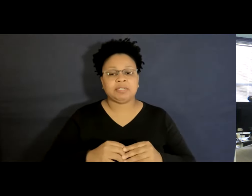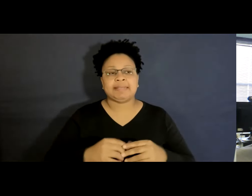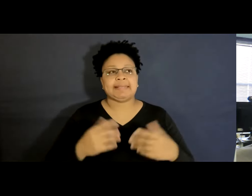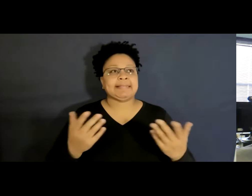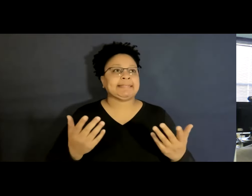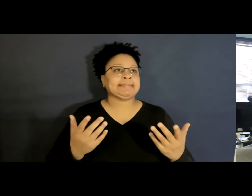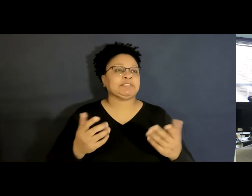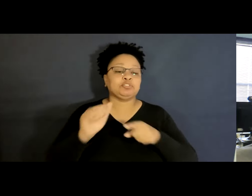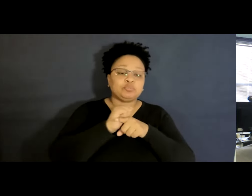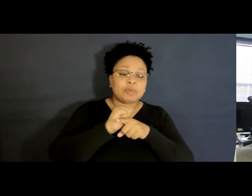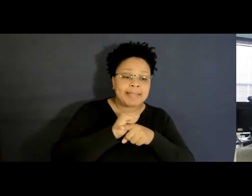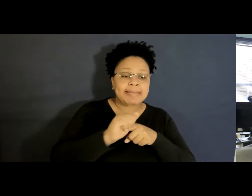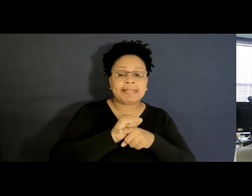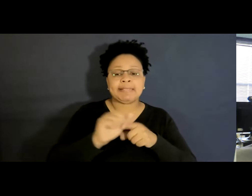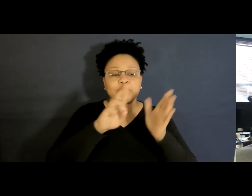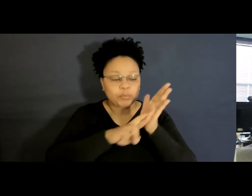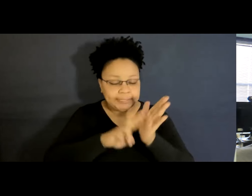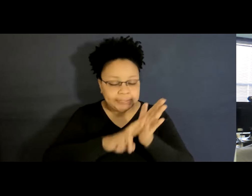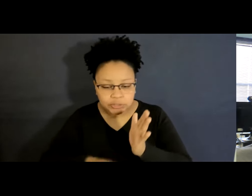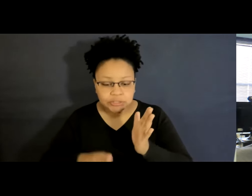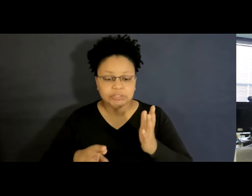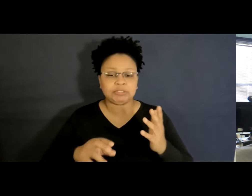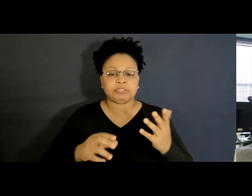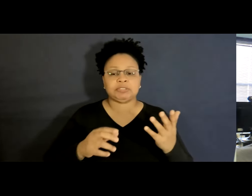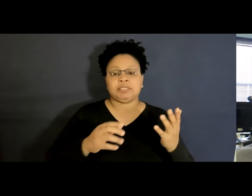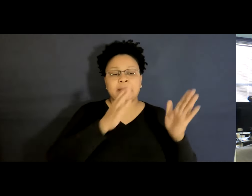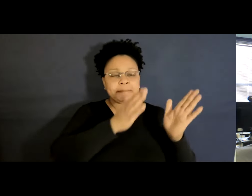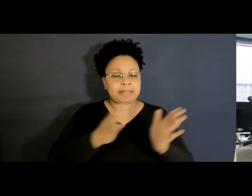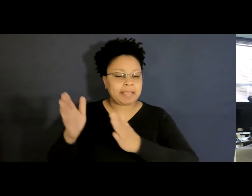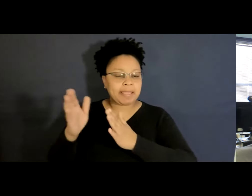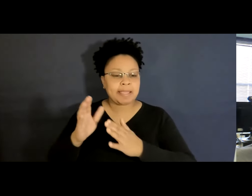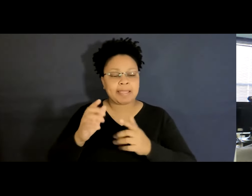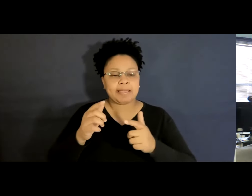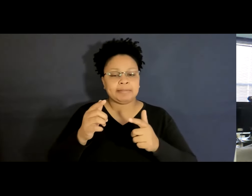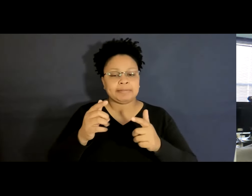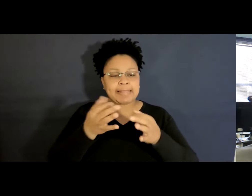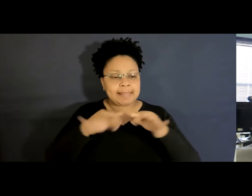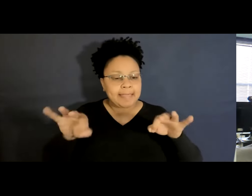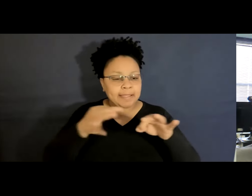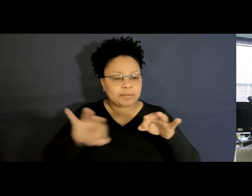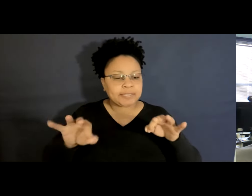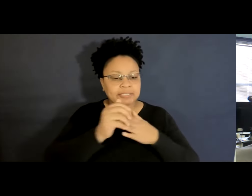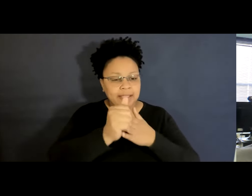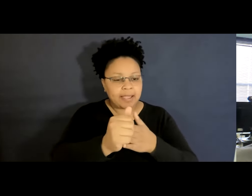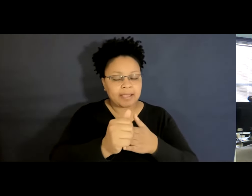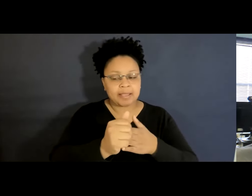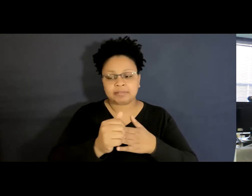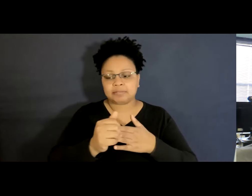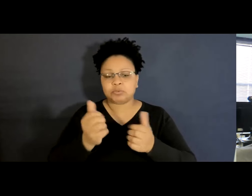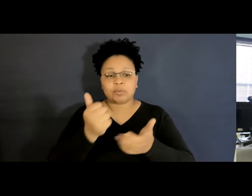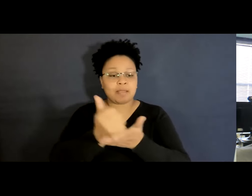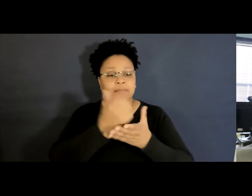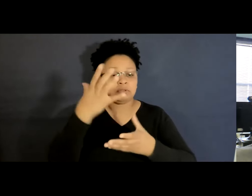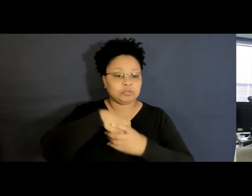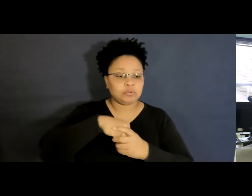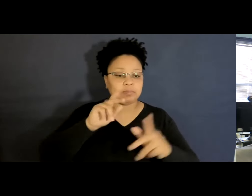trainings and plain language guides on inclusion of people with disabilities